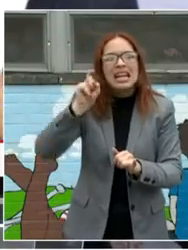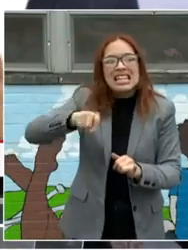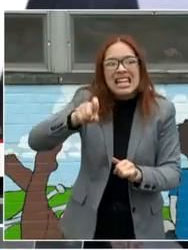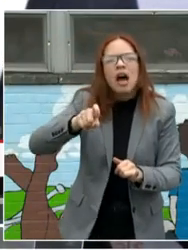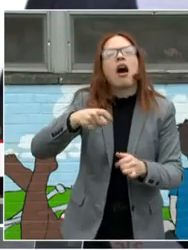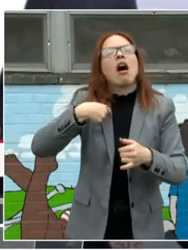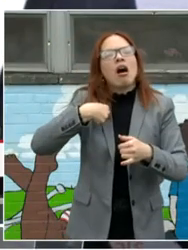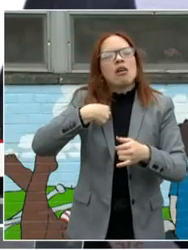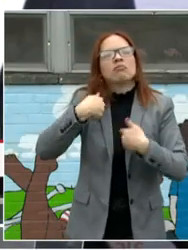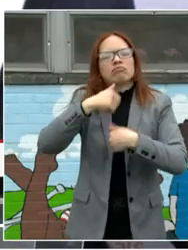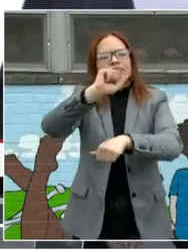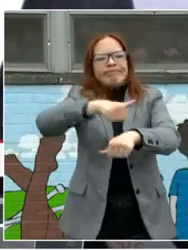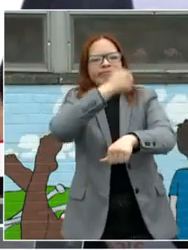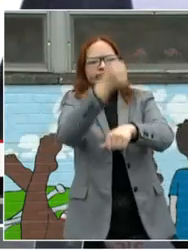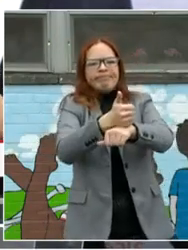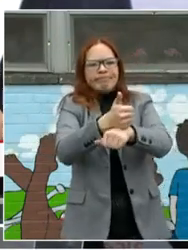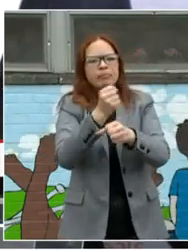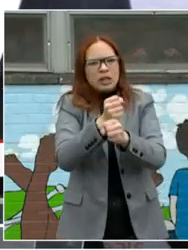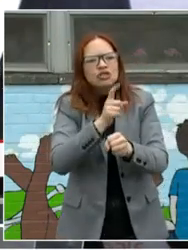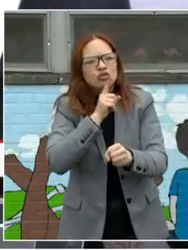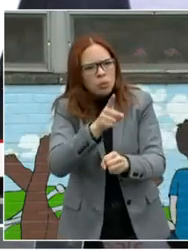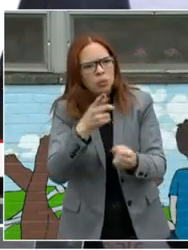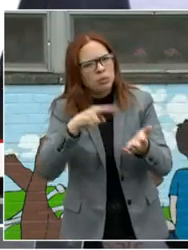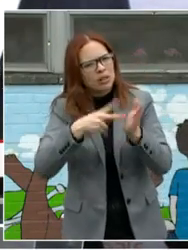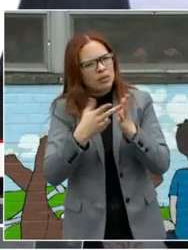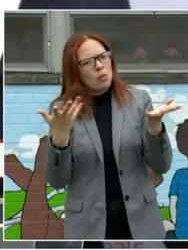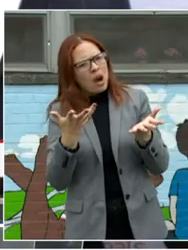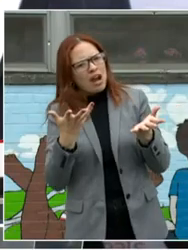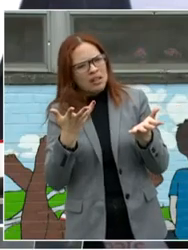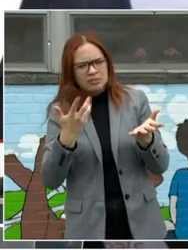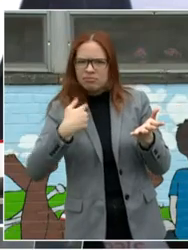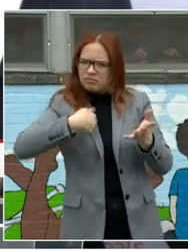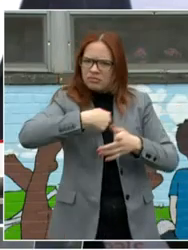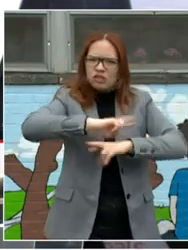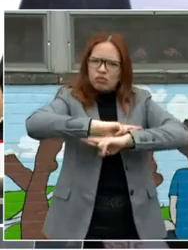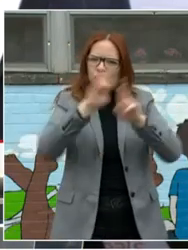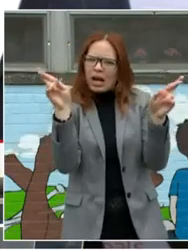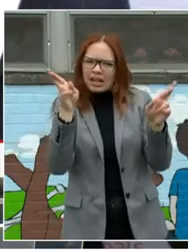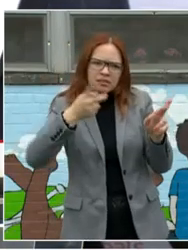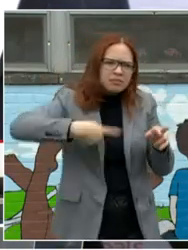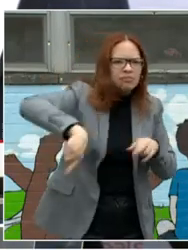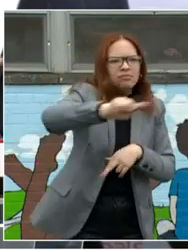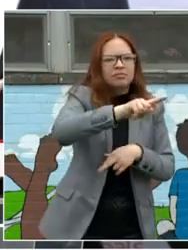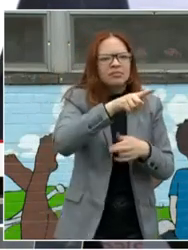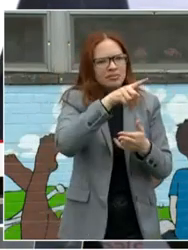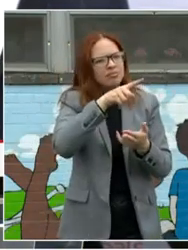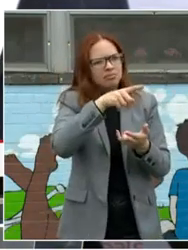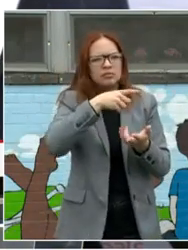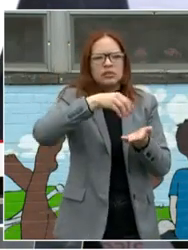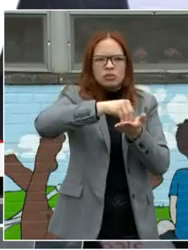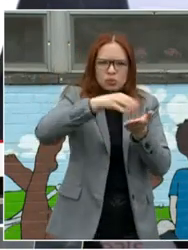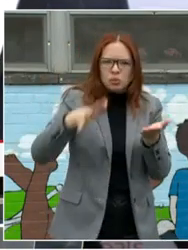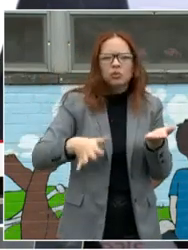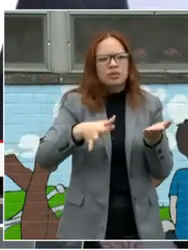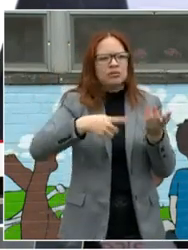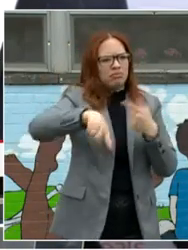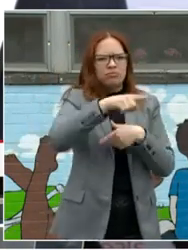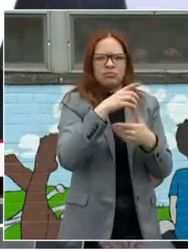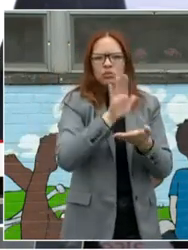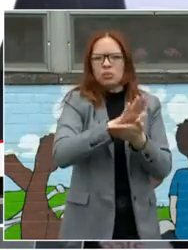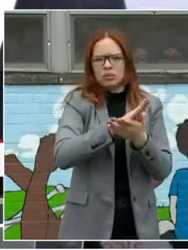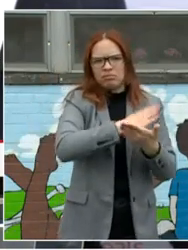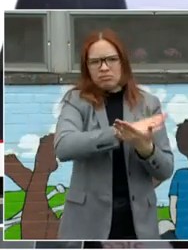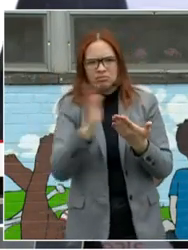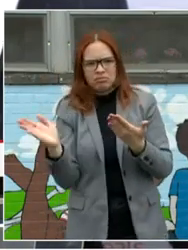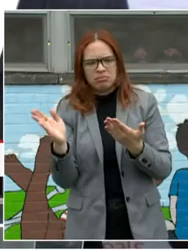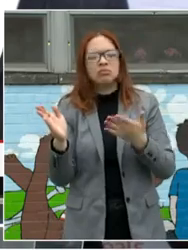we can make sure that our students are ready for entry into our K-12 system. We will implement a grant program which will be issued on a